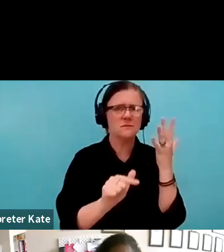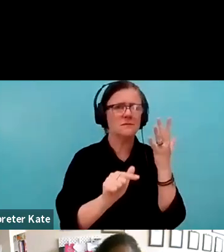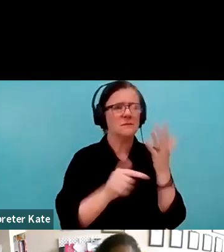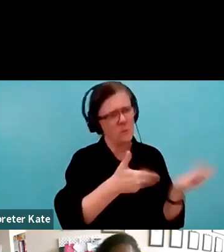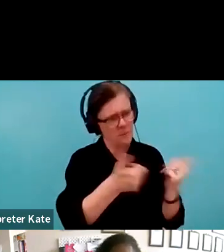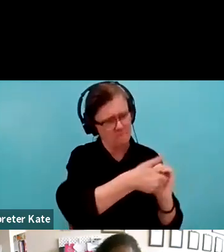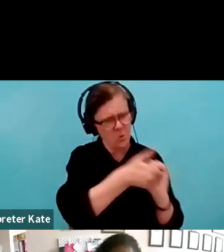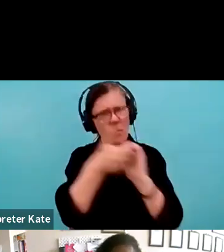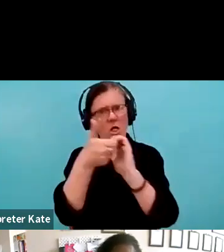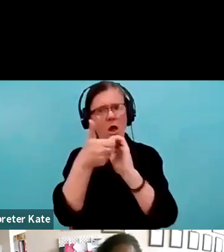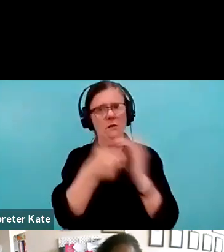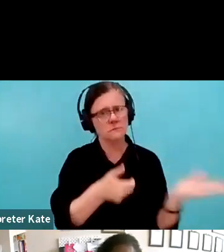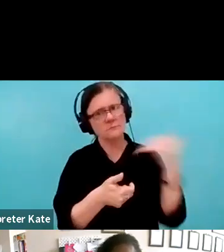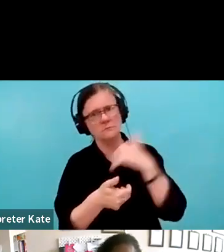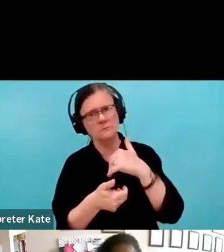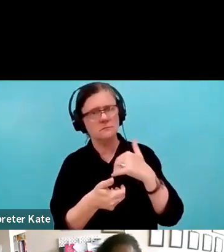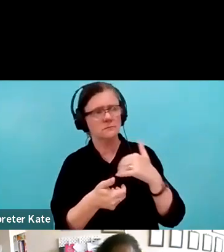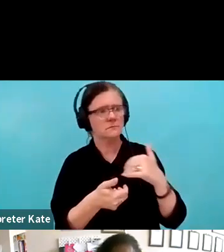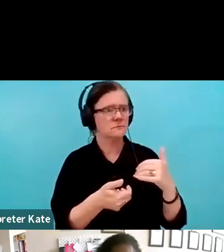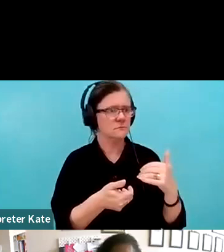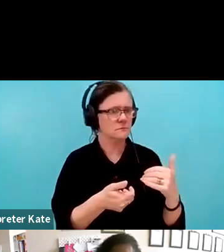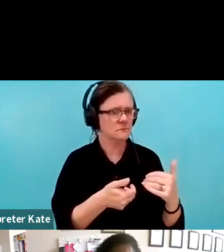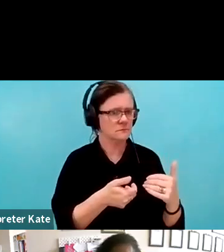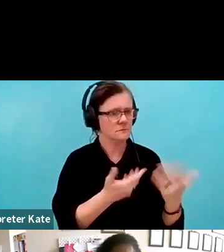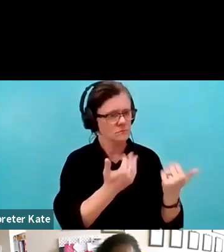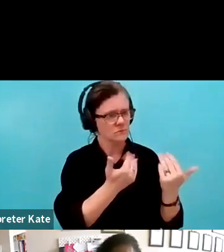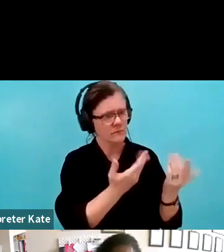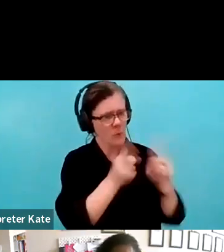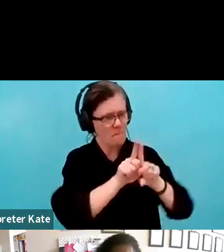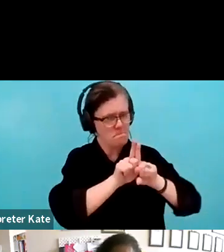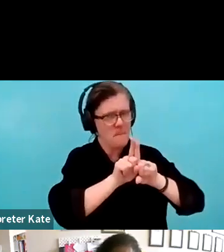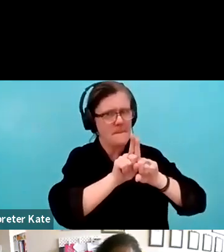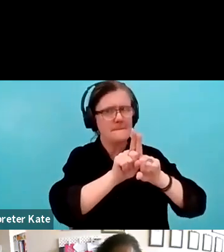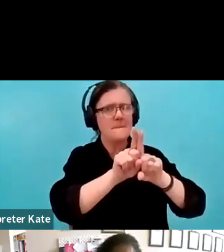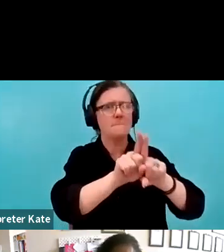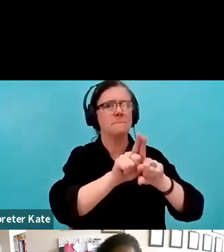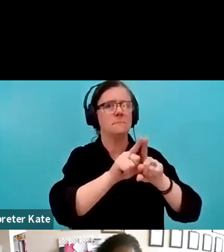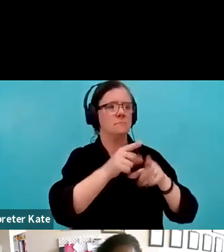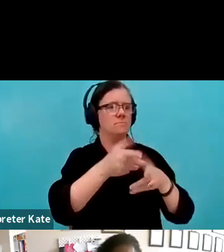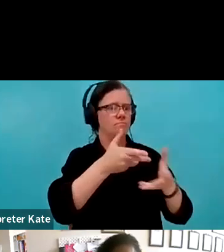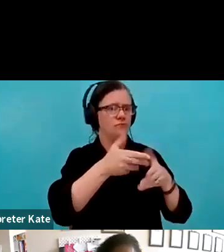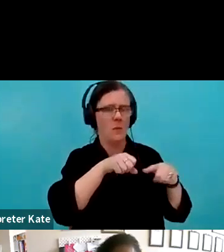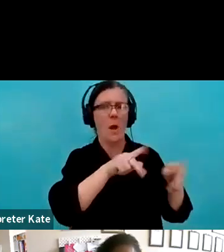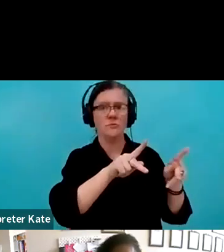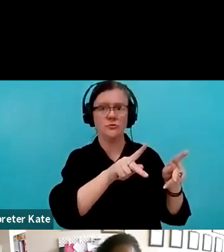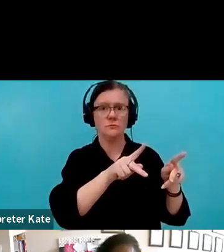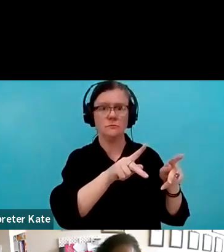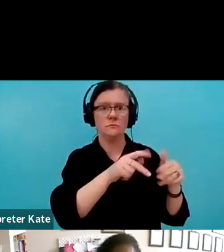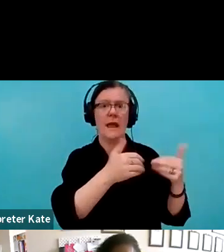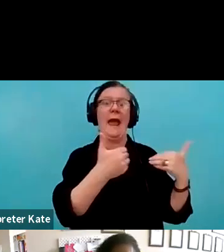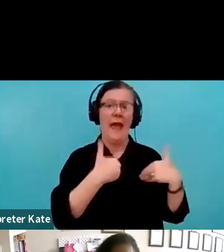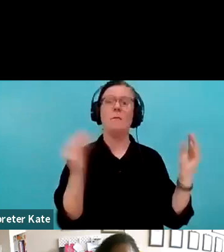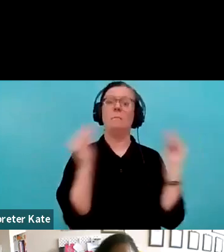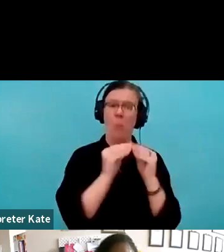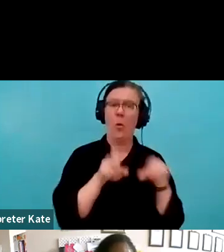them along with you, and have giving these people an opportunity to have more opportunities